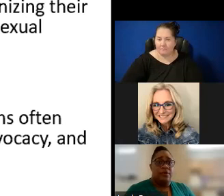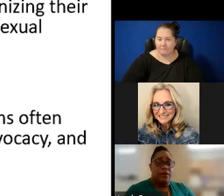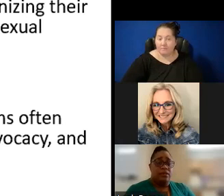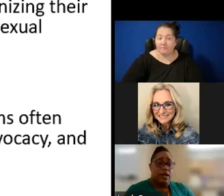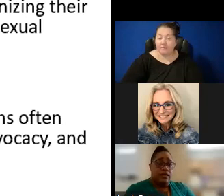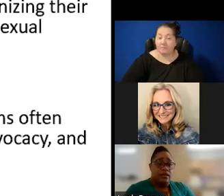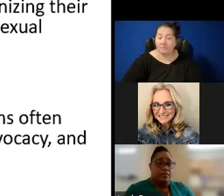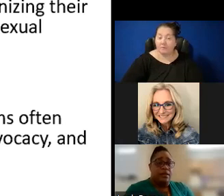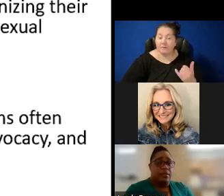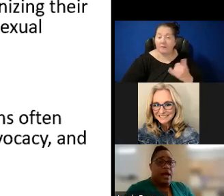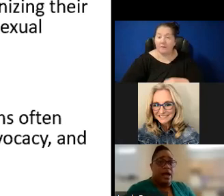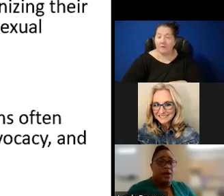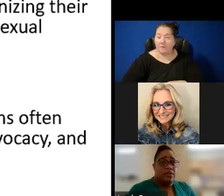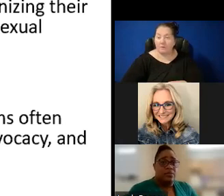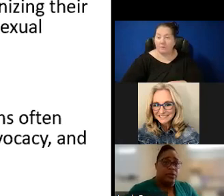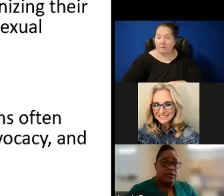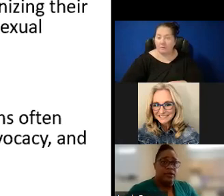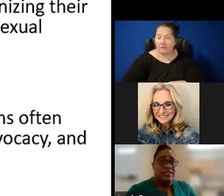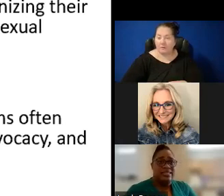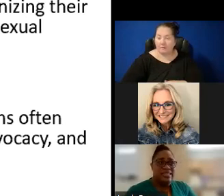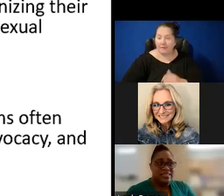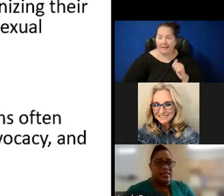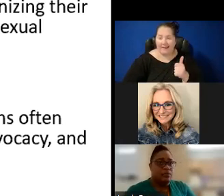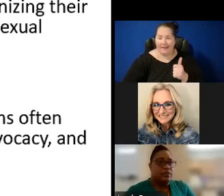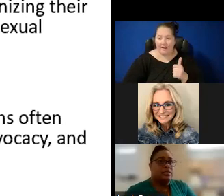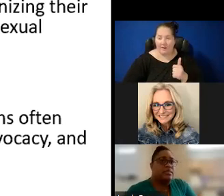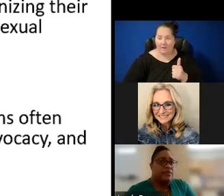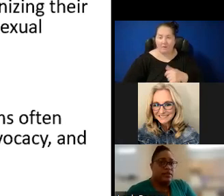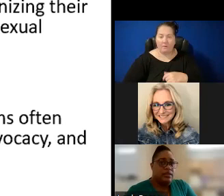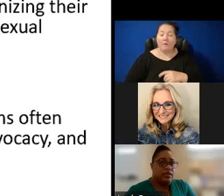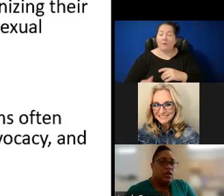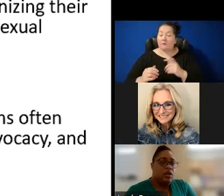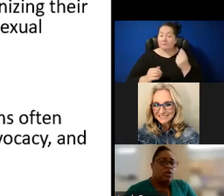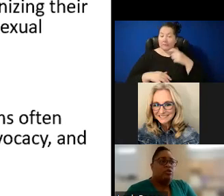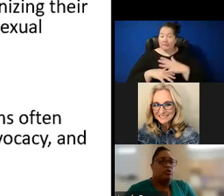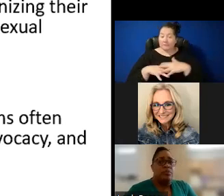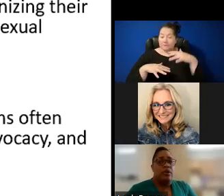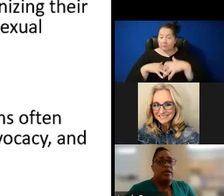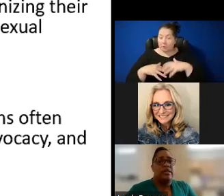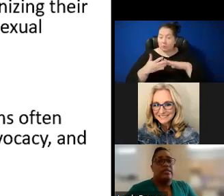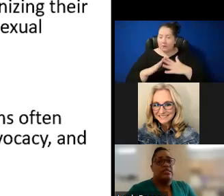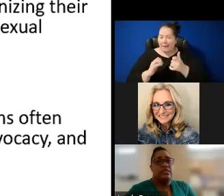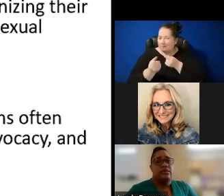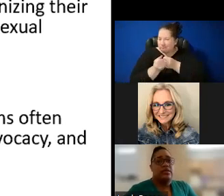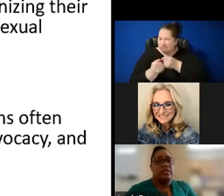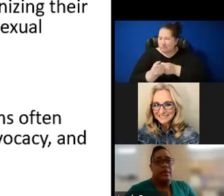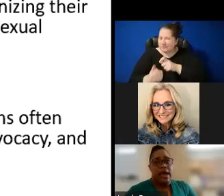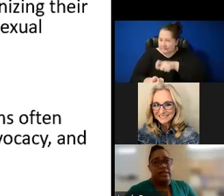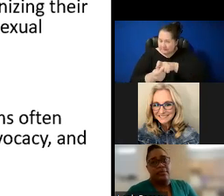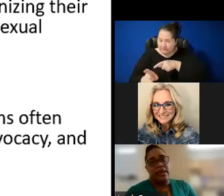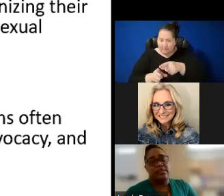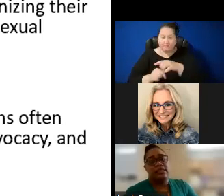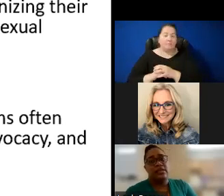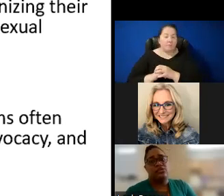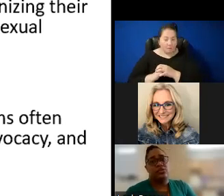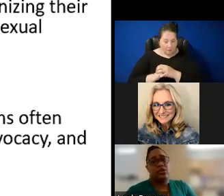So now I want to talk a little bit about how we support Indigenous communities specifically. So supporting Indigenous communities